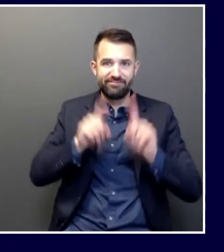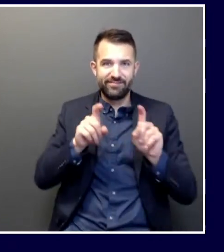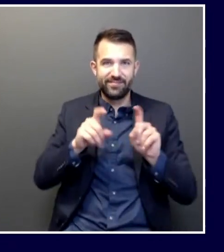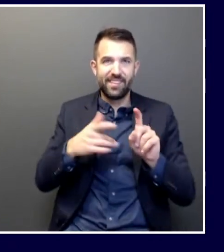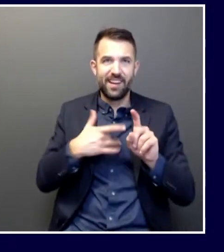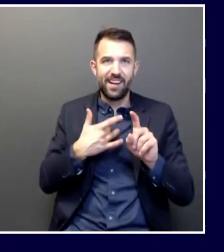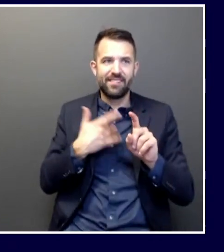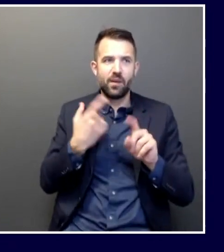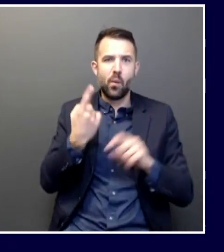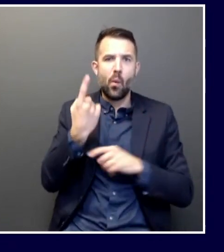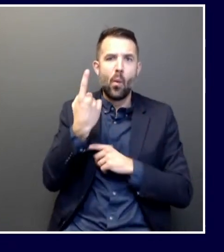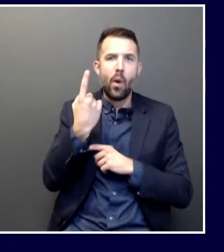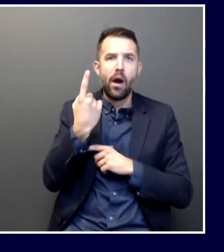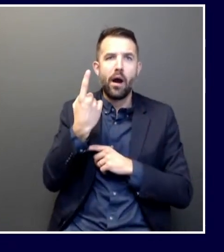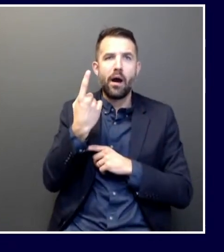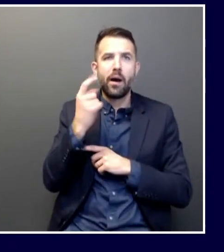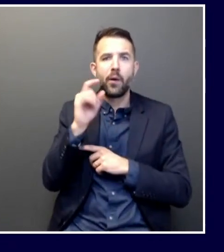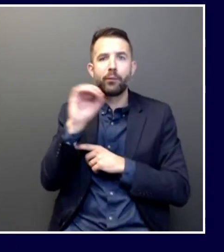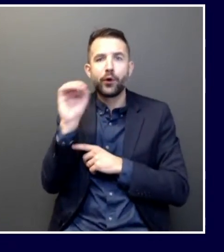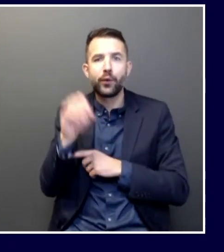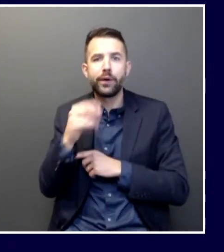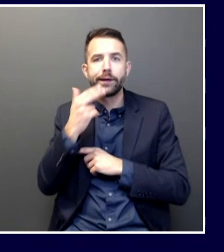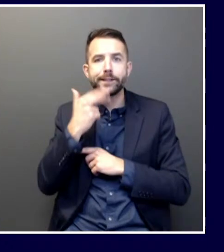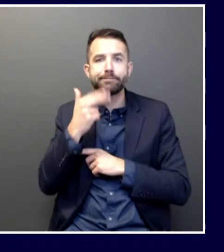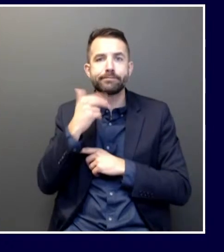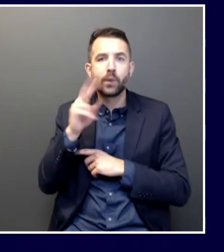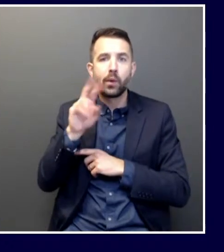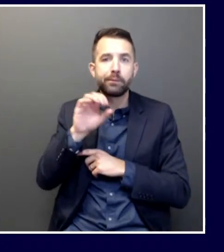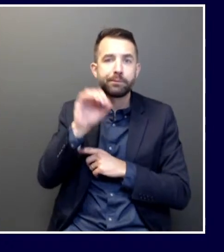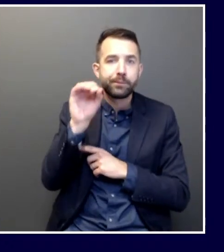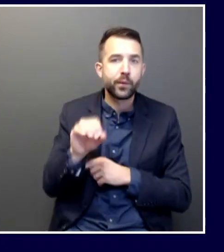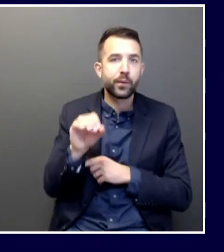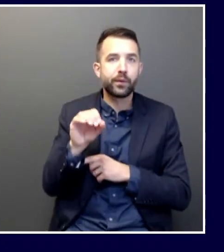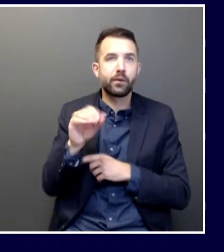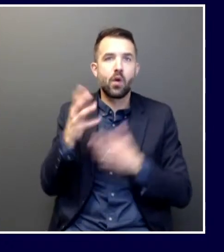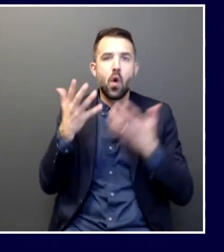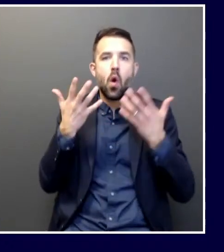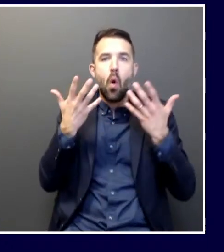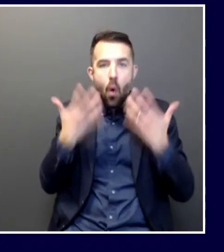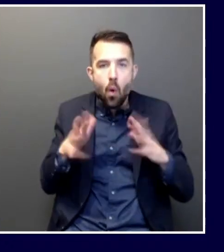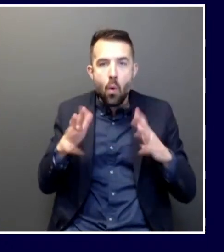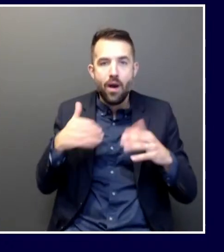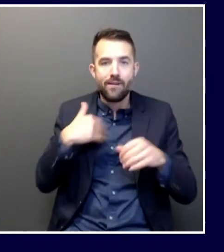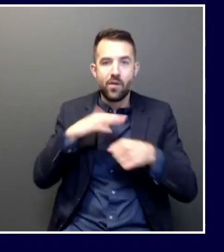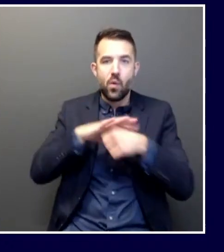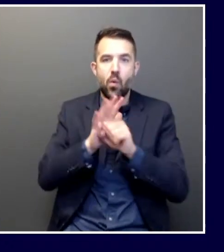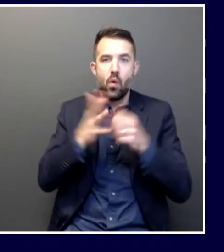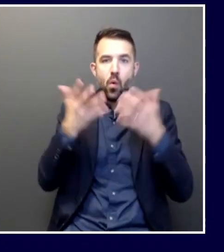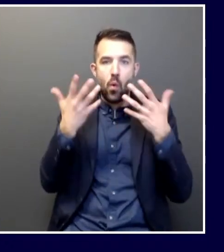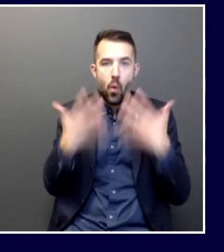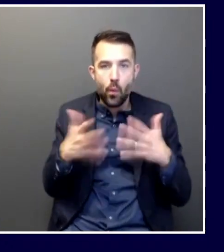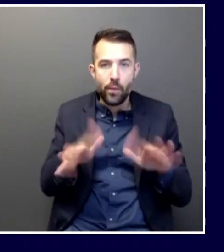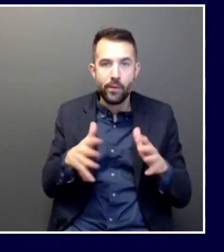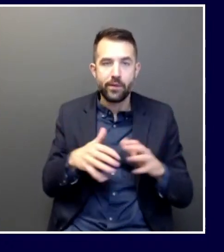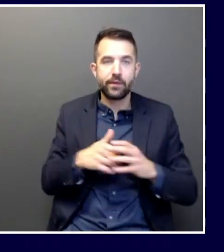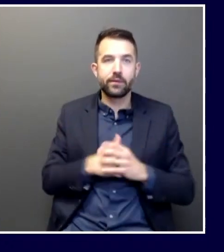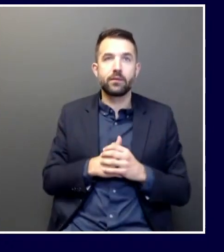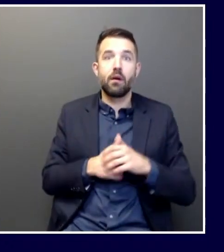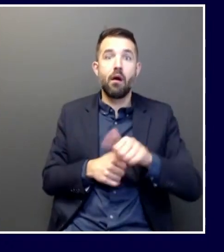disease compared to 20 or 30% in other states. So in short, Chris, what that suggests is one reason